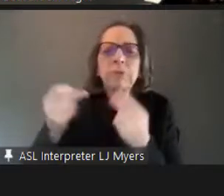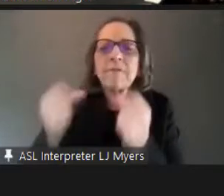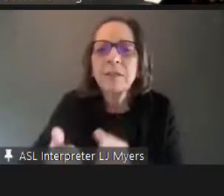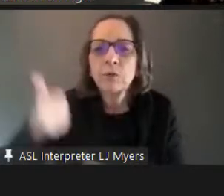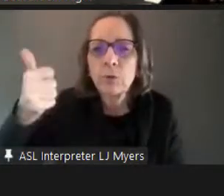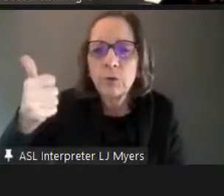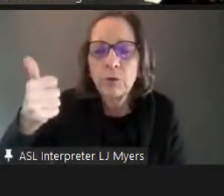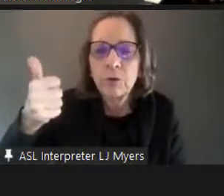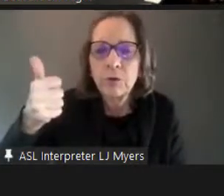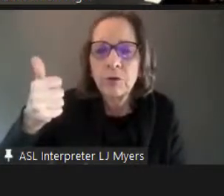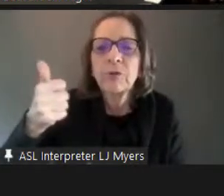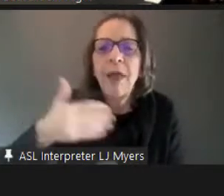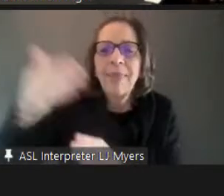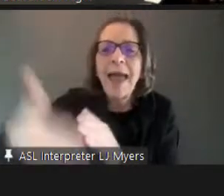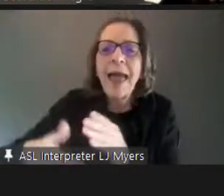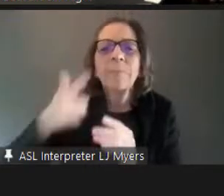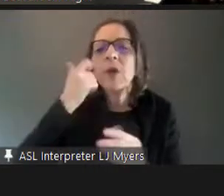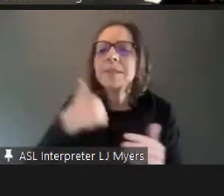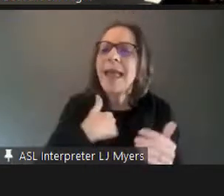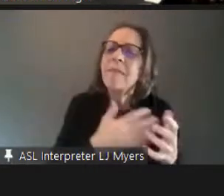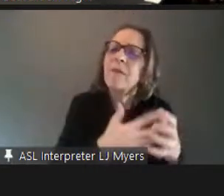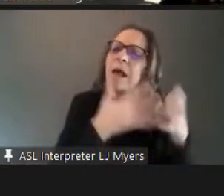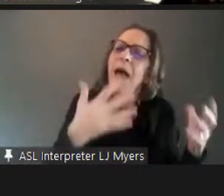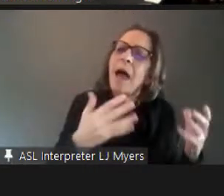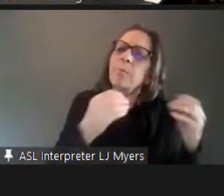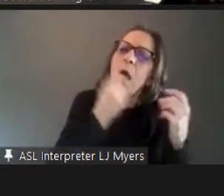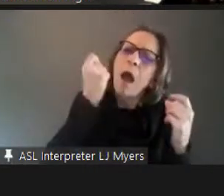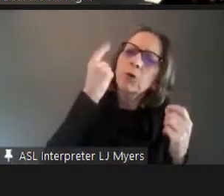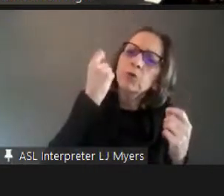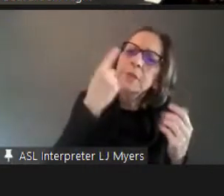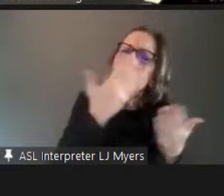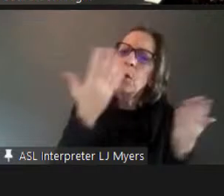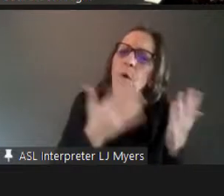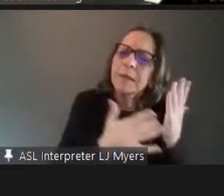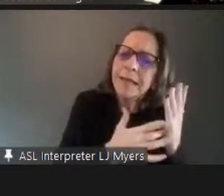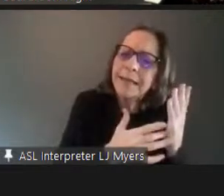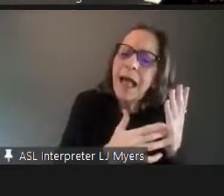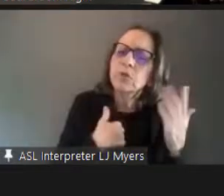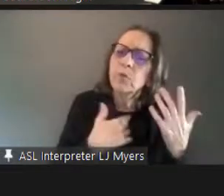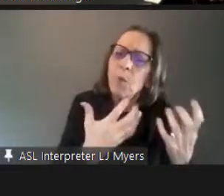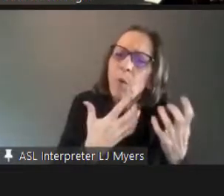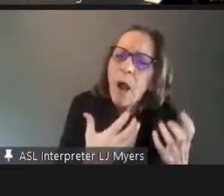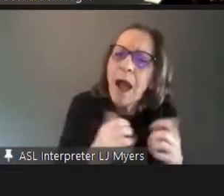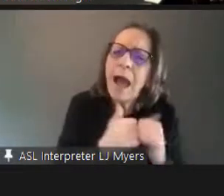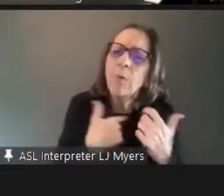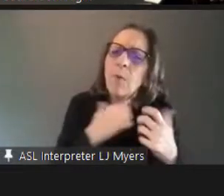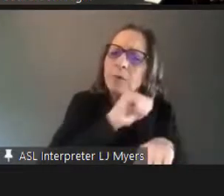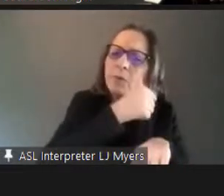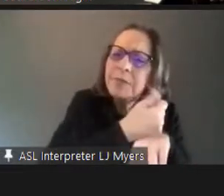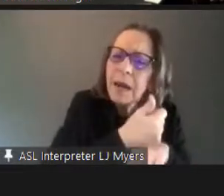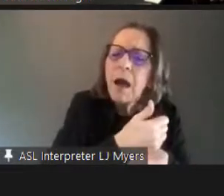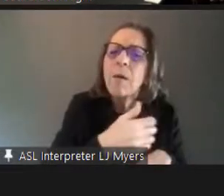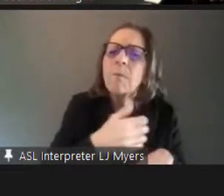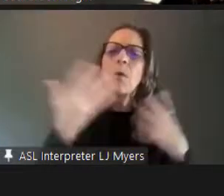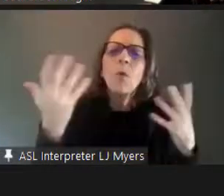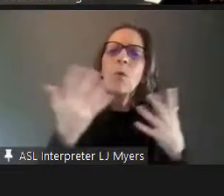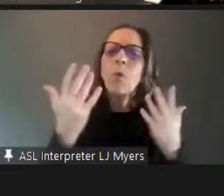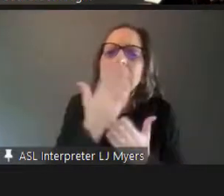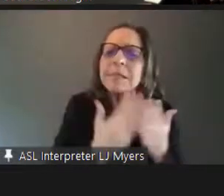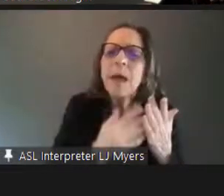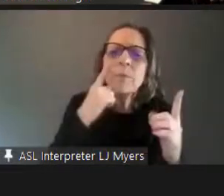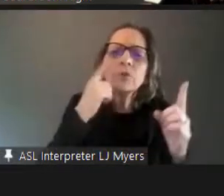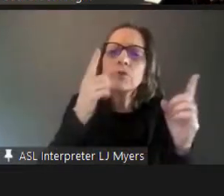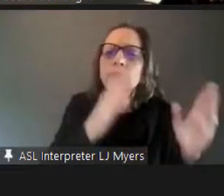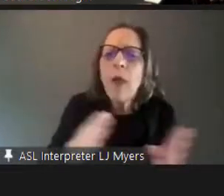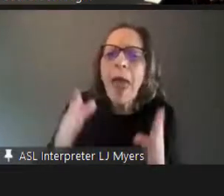process on the back end because we have a lot better understanding of what's the technology that we're looking for, how do we want to implement it, what is some of the strategies